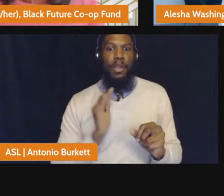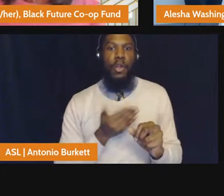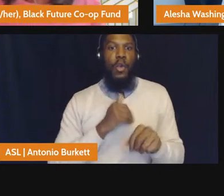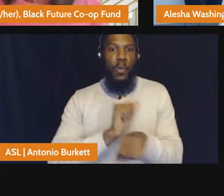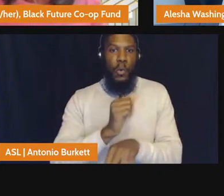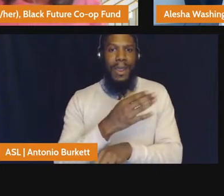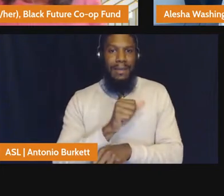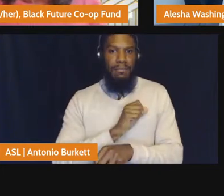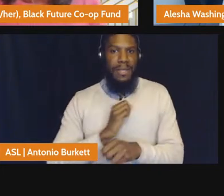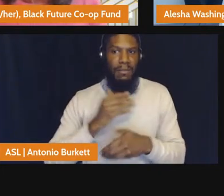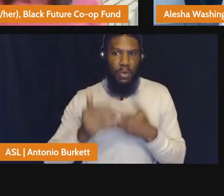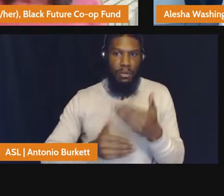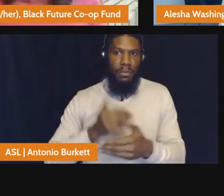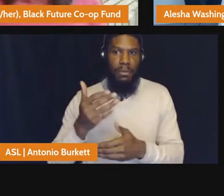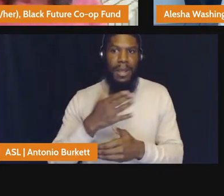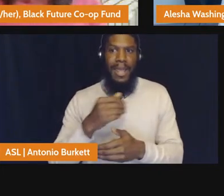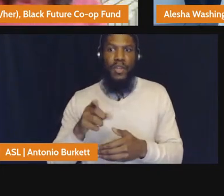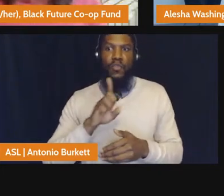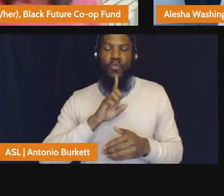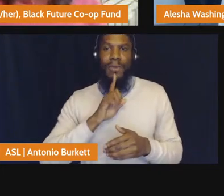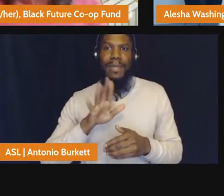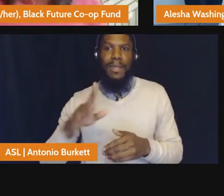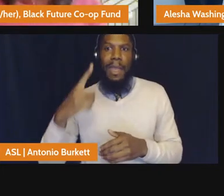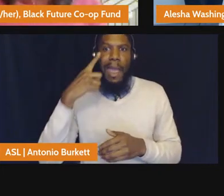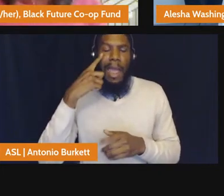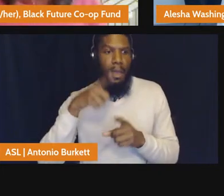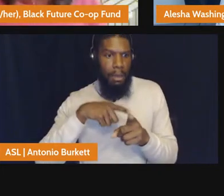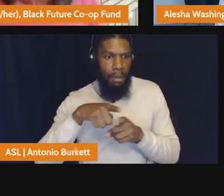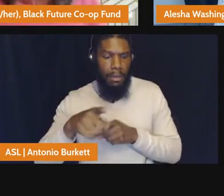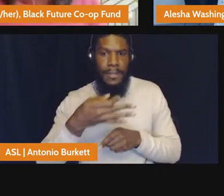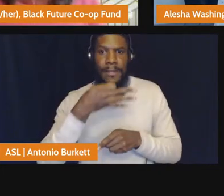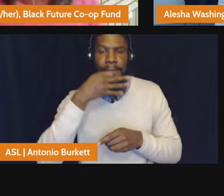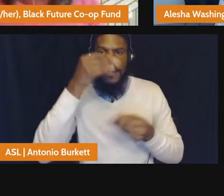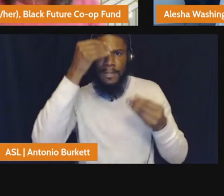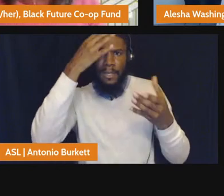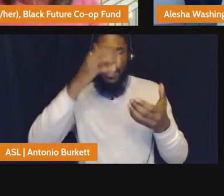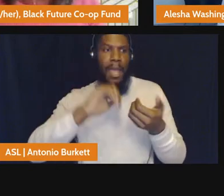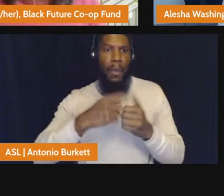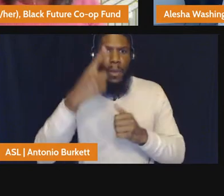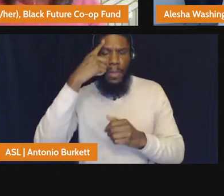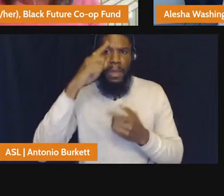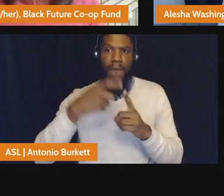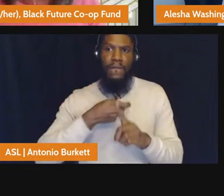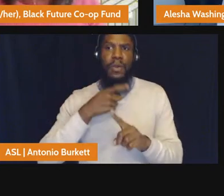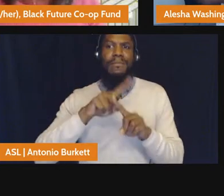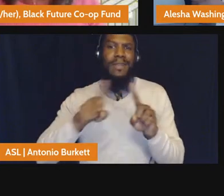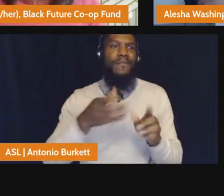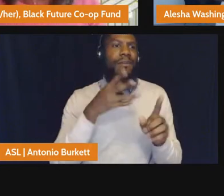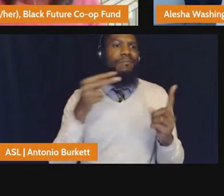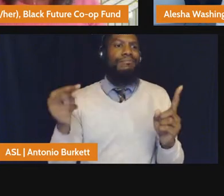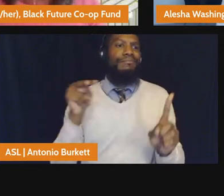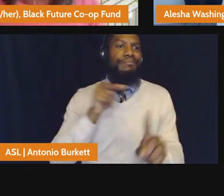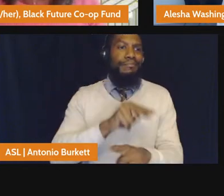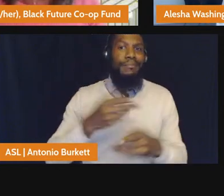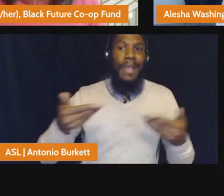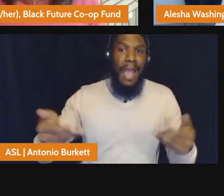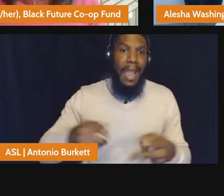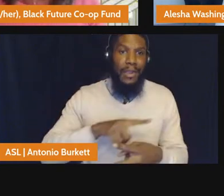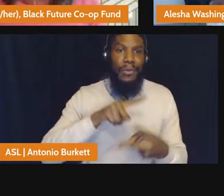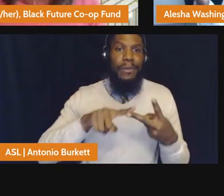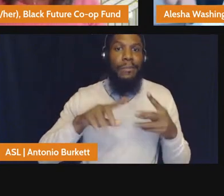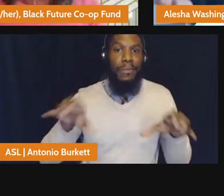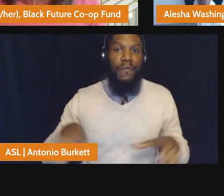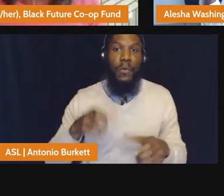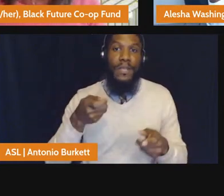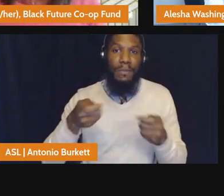we're doing and bring a critical eye to how we thought about this in hiring, how we thought about this from a performance management standpoint, how we thought about this from an investment